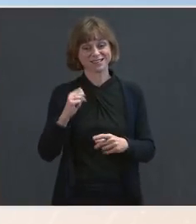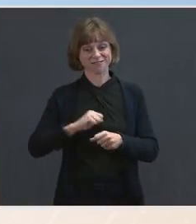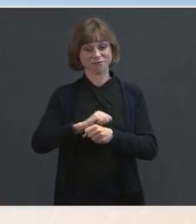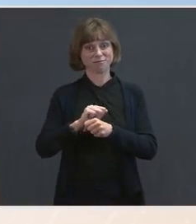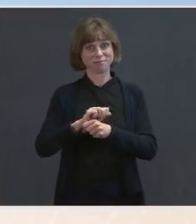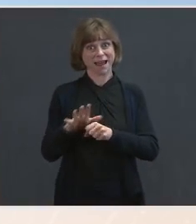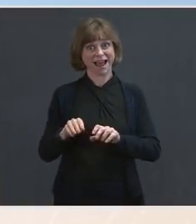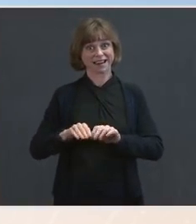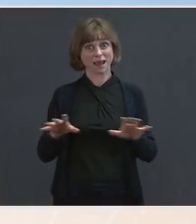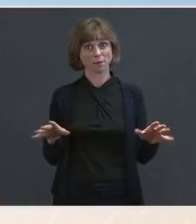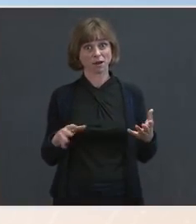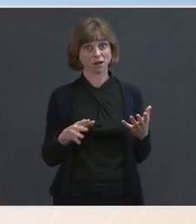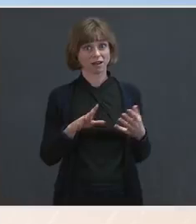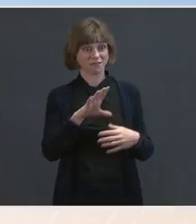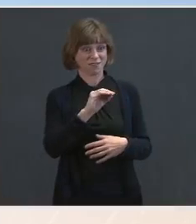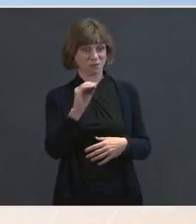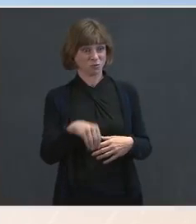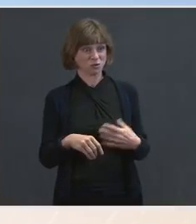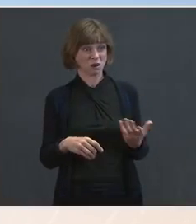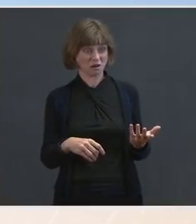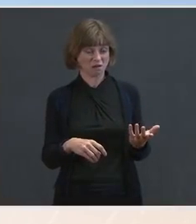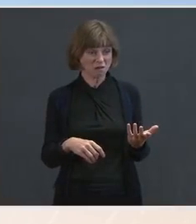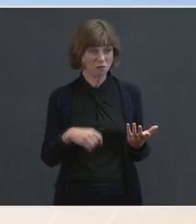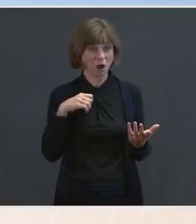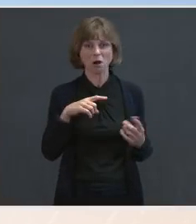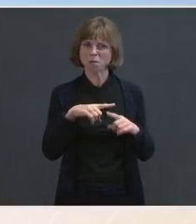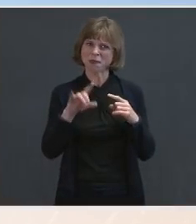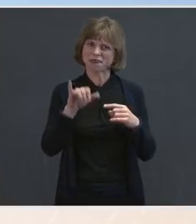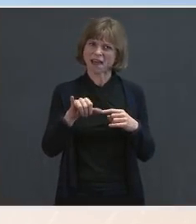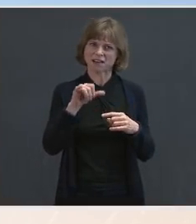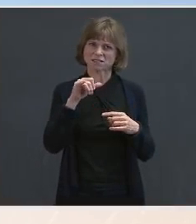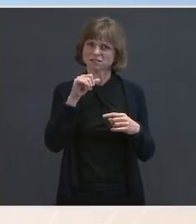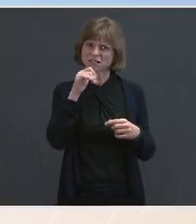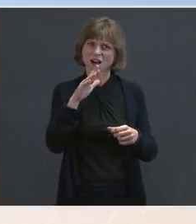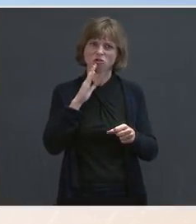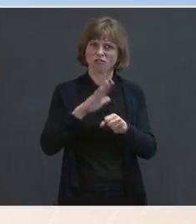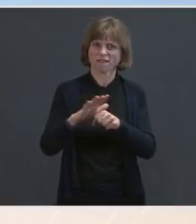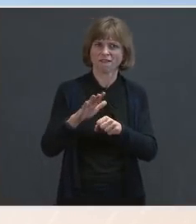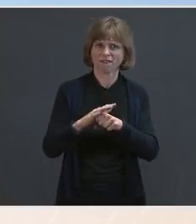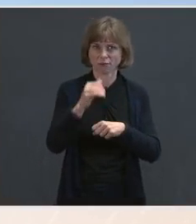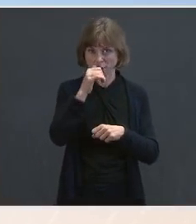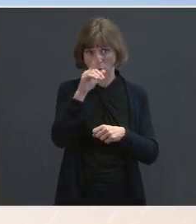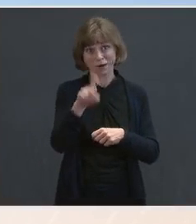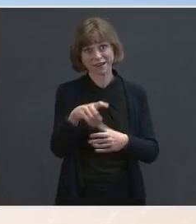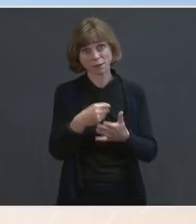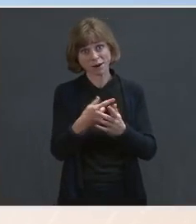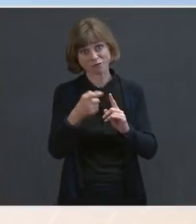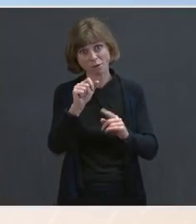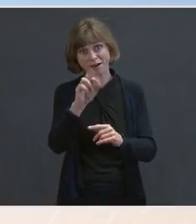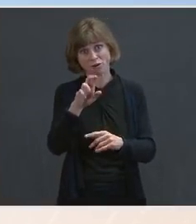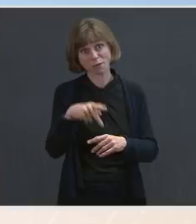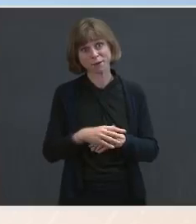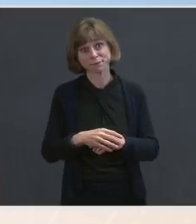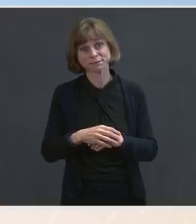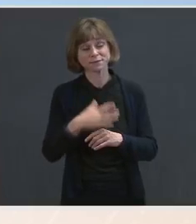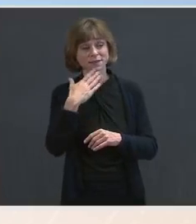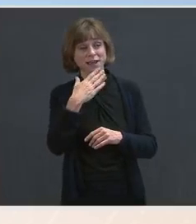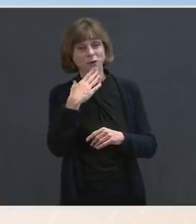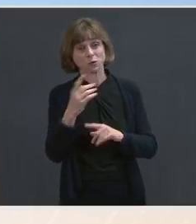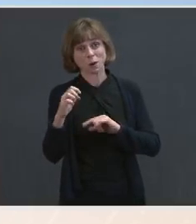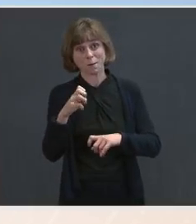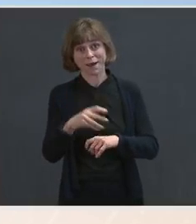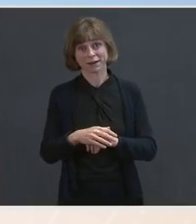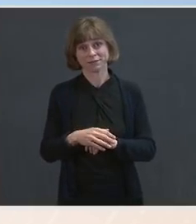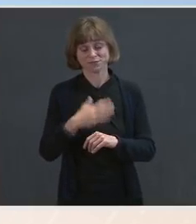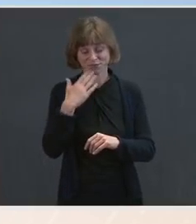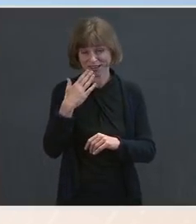is nowhere near where we need to be. So we need that funding in the ARP. Thank you so much, Secretary McDonough. Thank You'll you. have to come back. Yeah, thank you